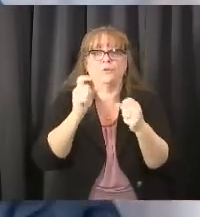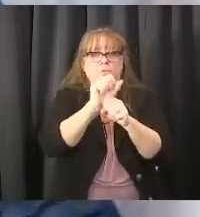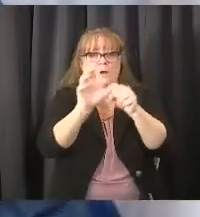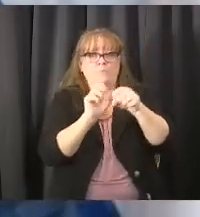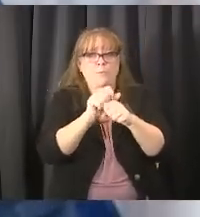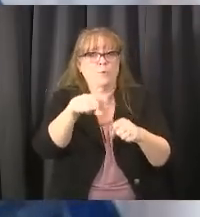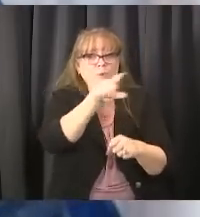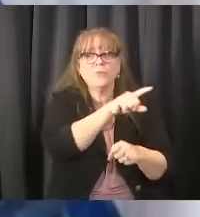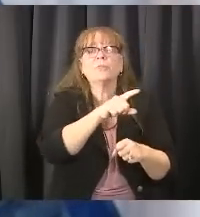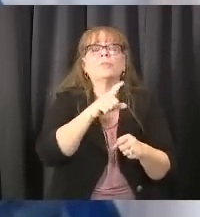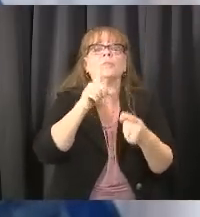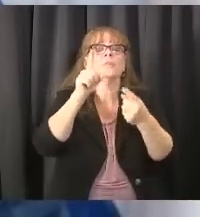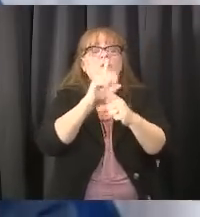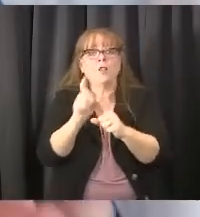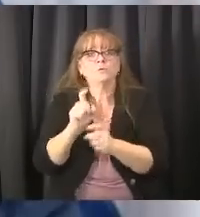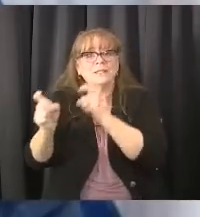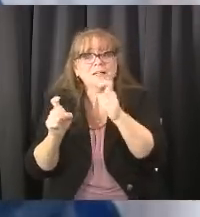with the